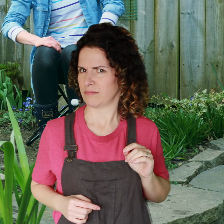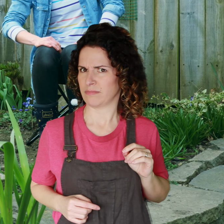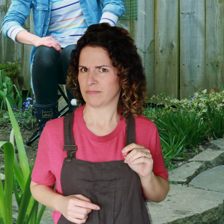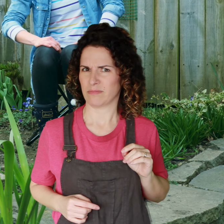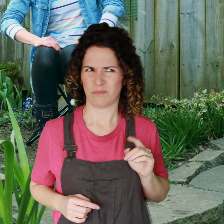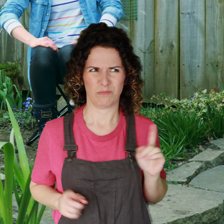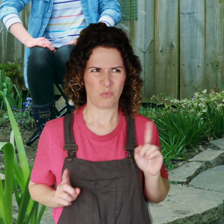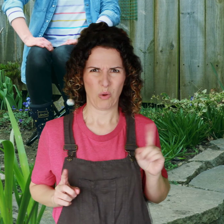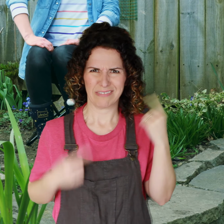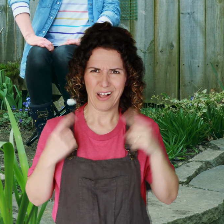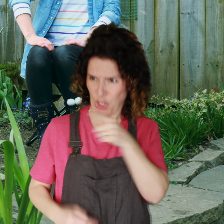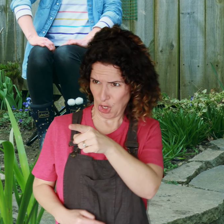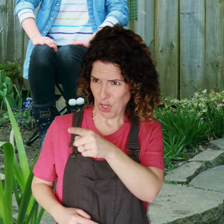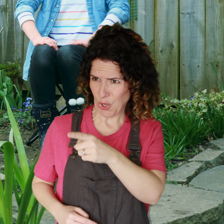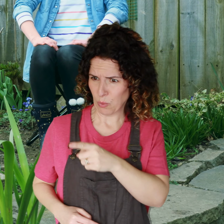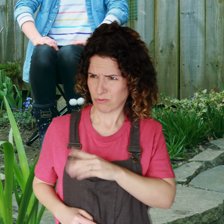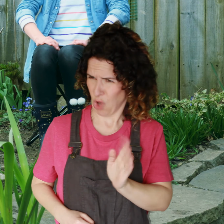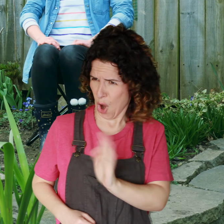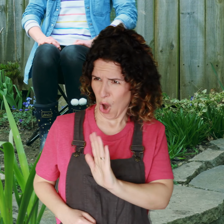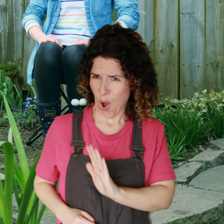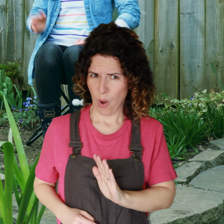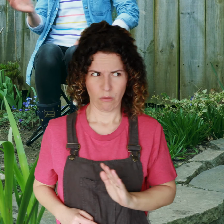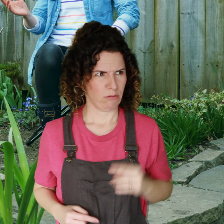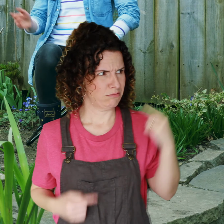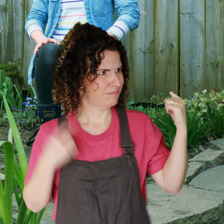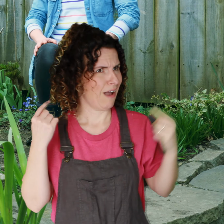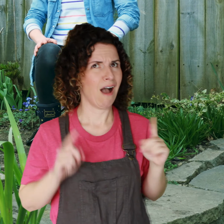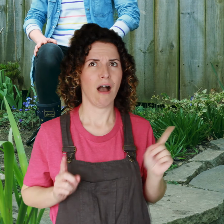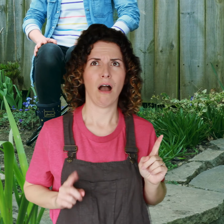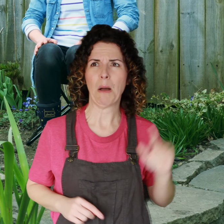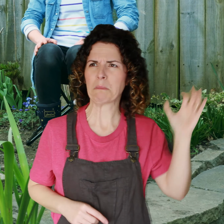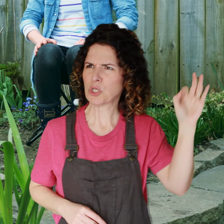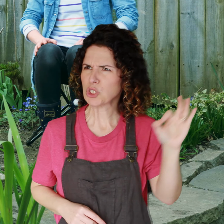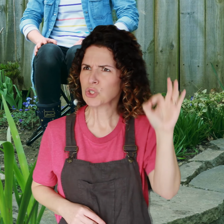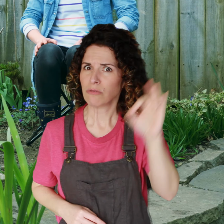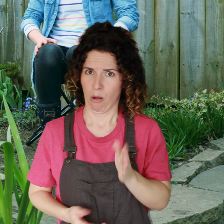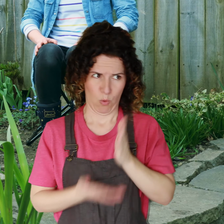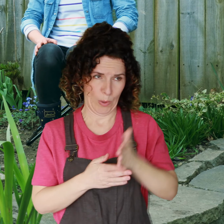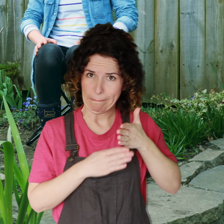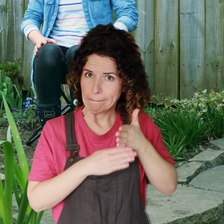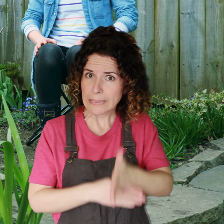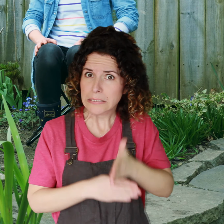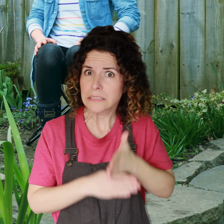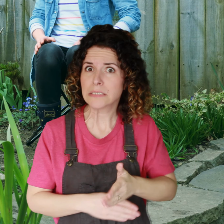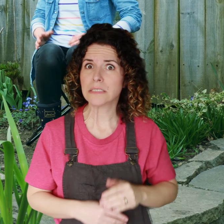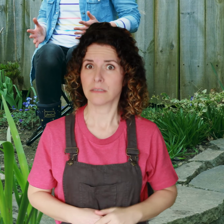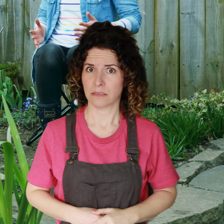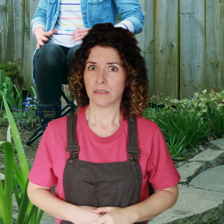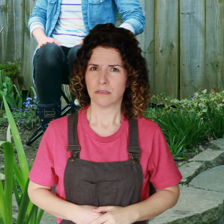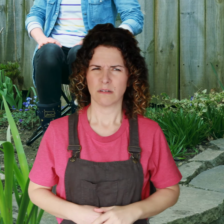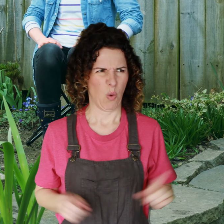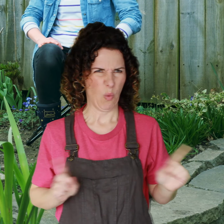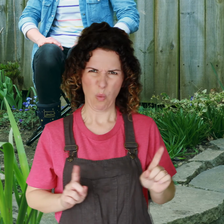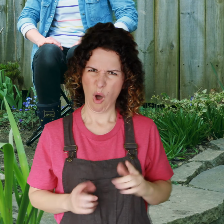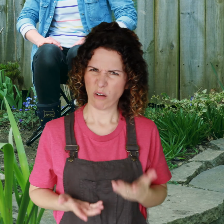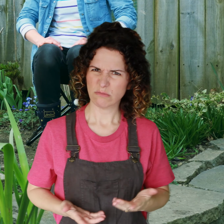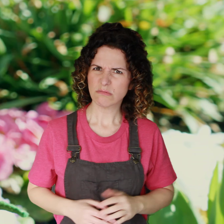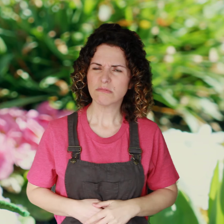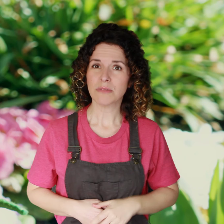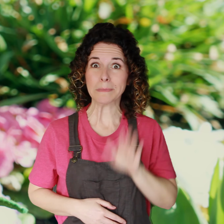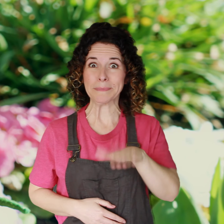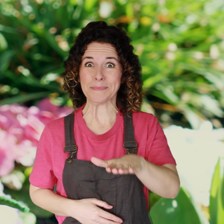What is that? Is that you? No, it sounds like buzzing. Very busy buzzing. What could it be?